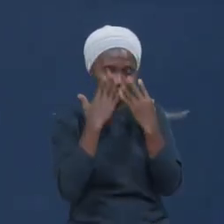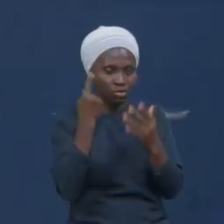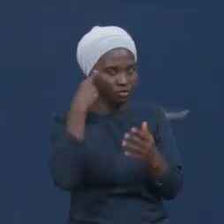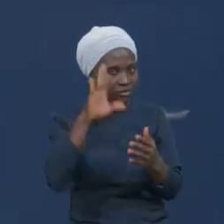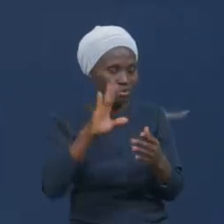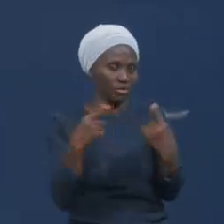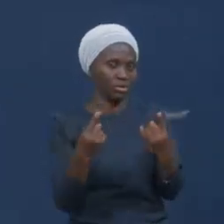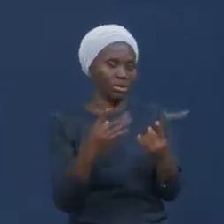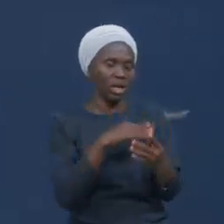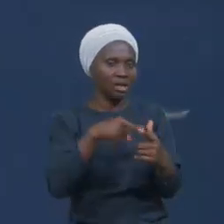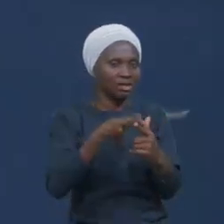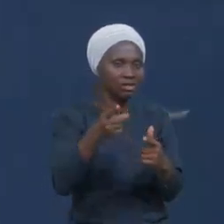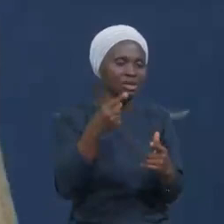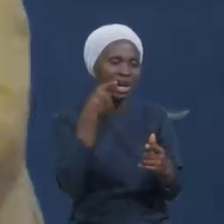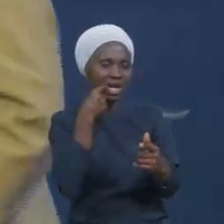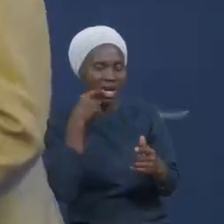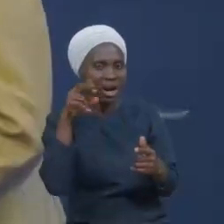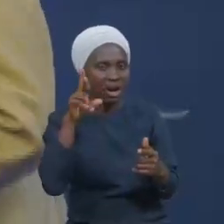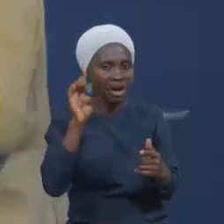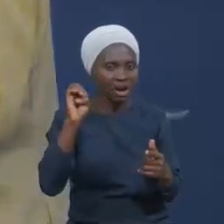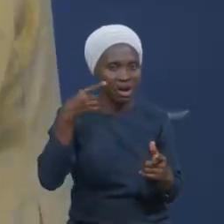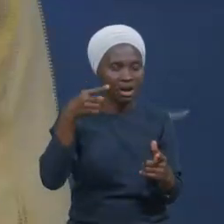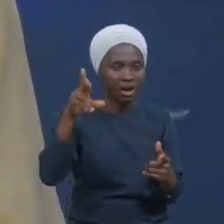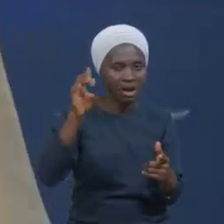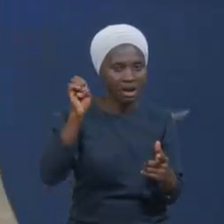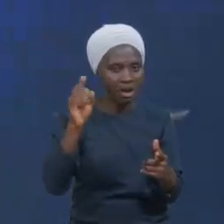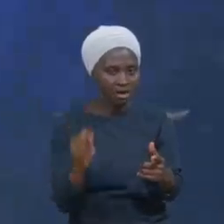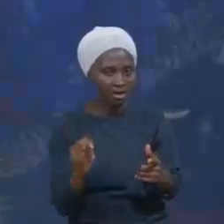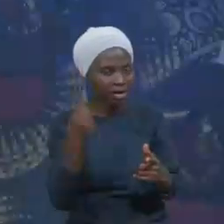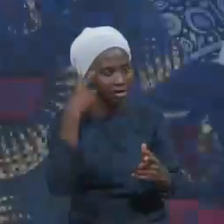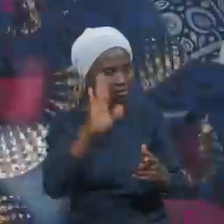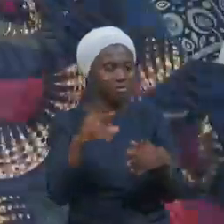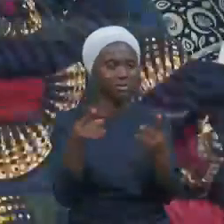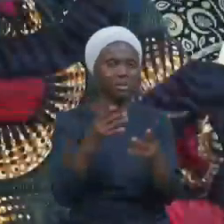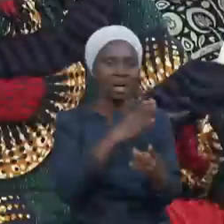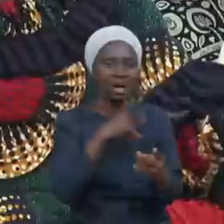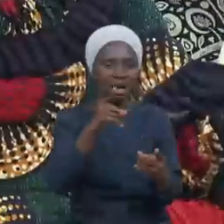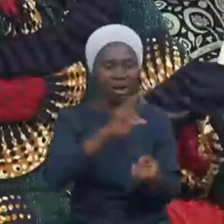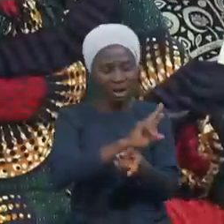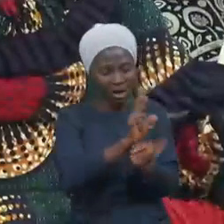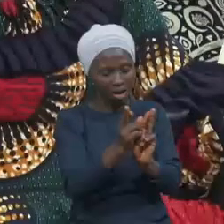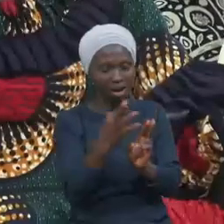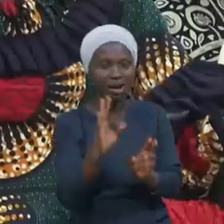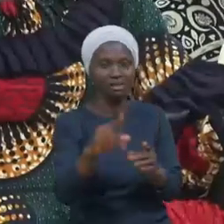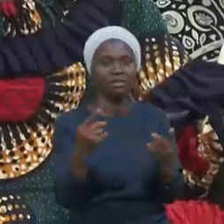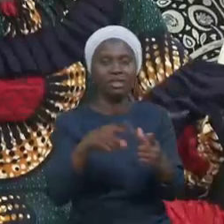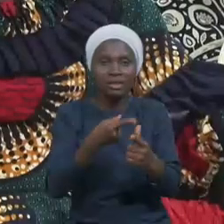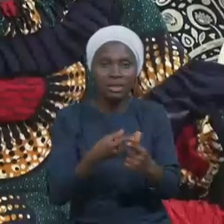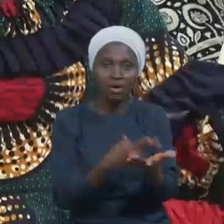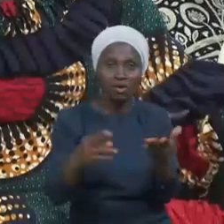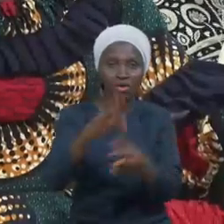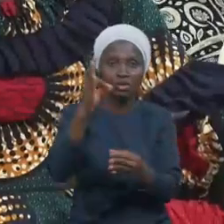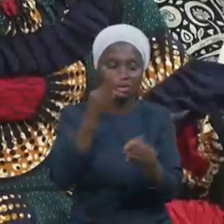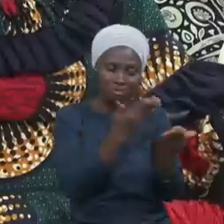your sin, repentance of your sin, and then the Holy Ghost draws your heart. He's doing